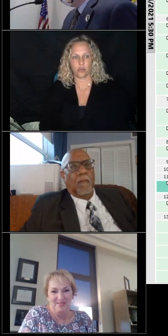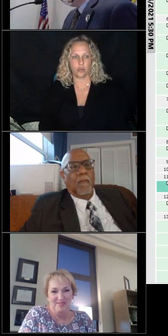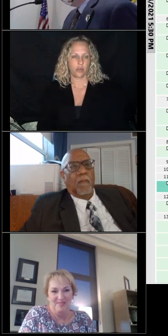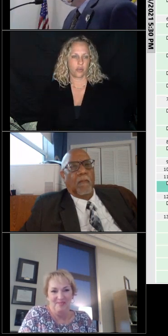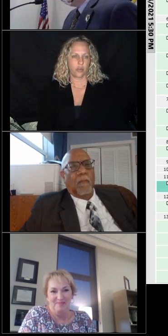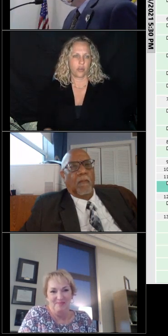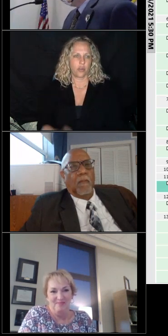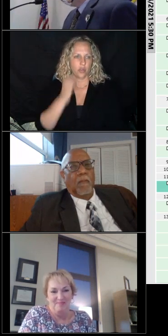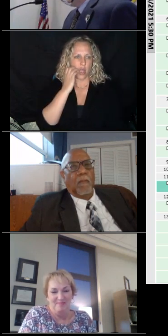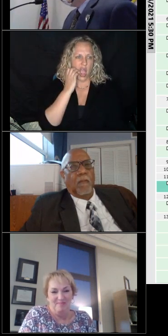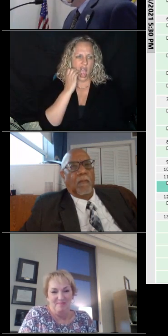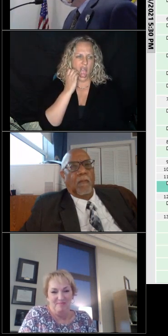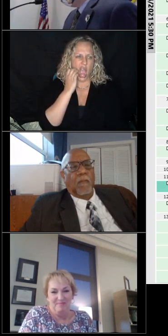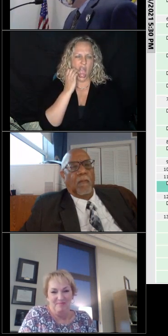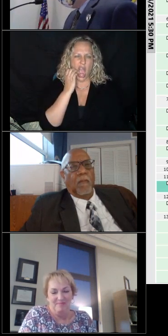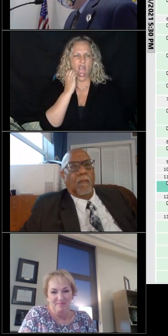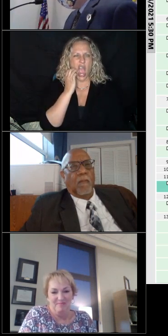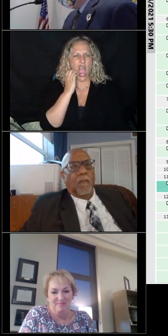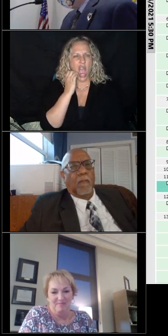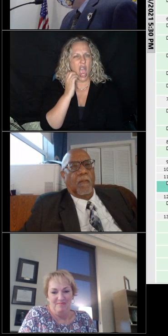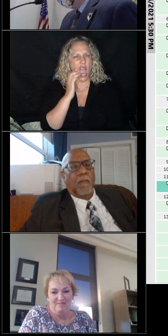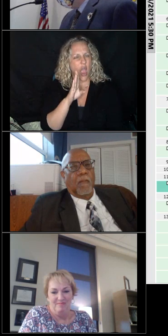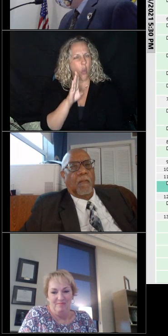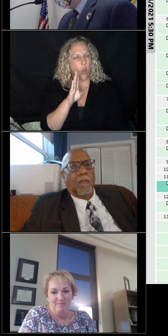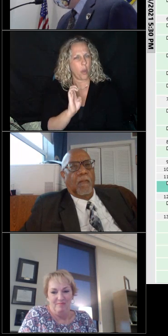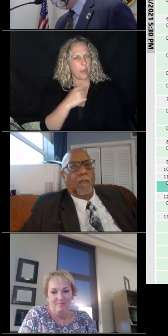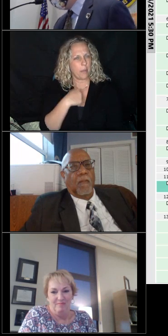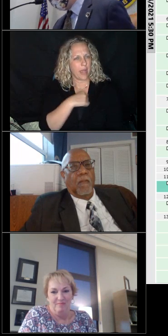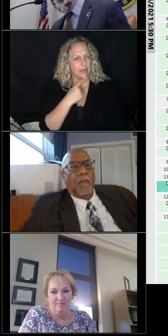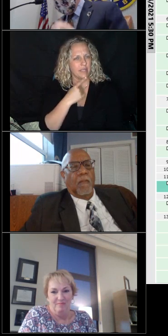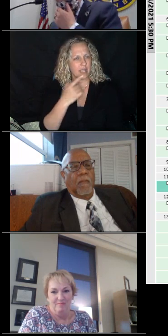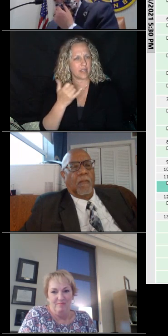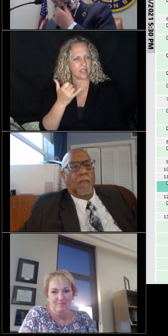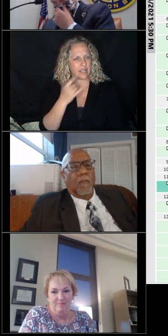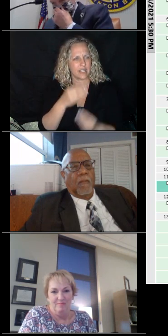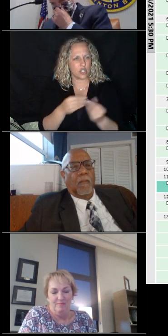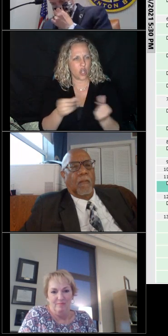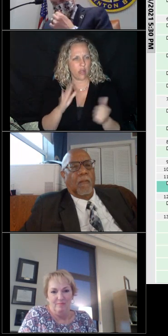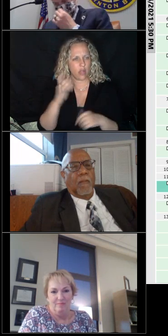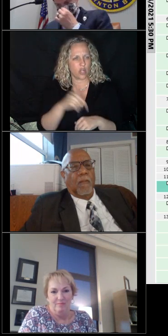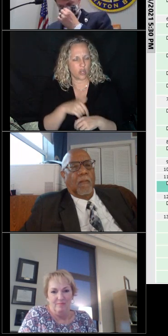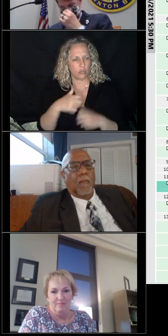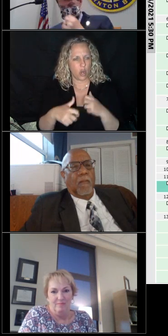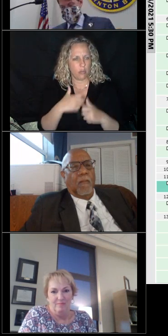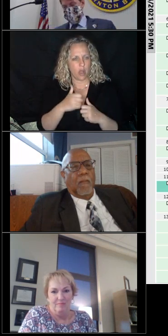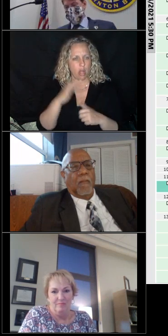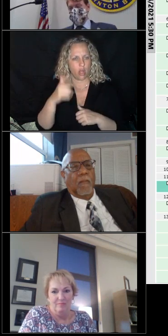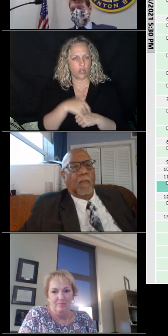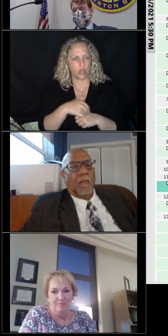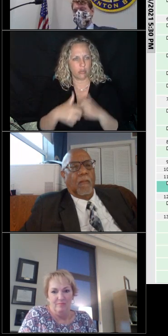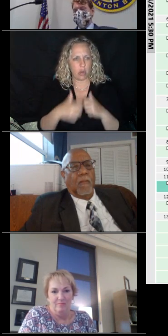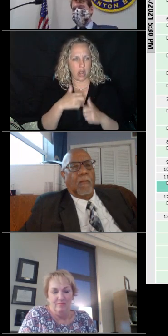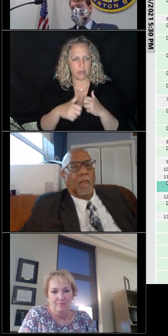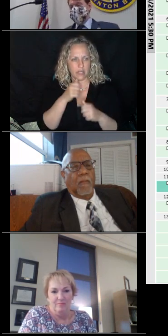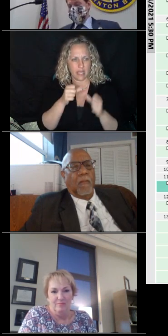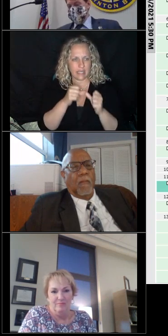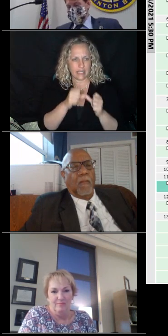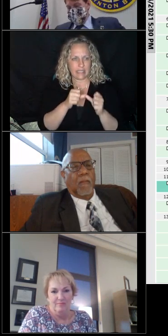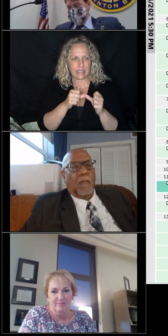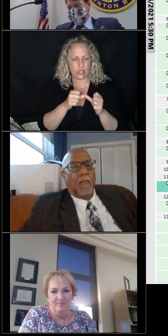Well, it's not, I mean, it would be, but I'm saying this does not solve the long-term problem. I want to solve the long-term problem. That way this isn't a